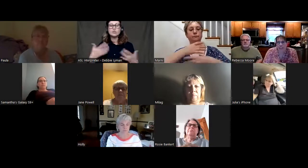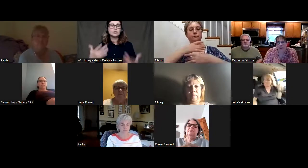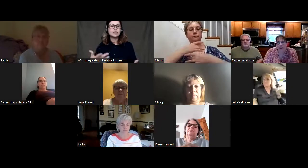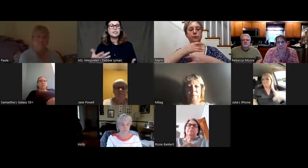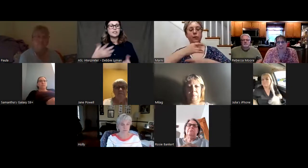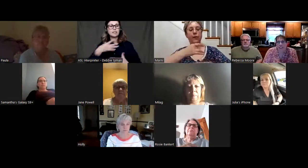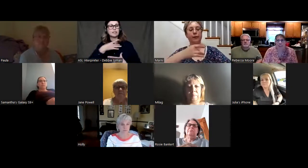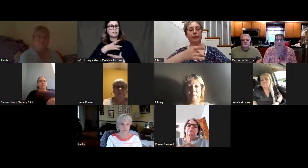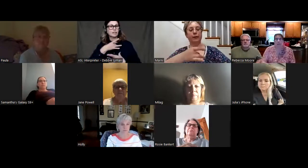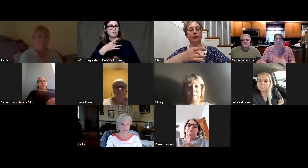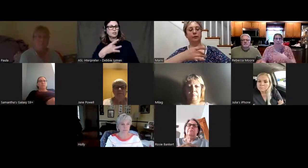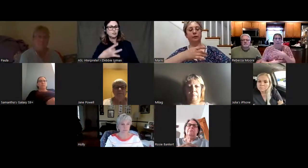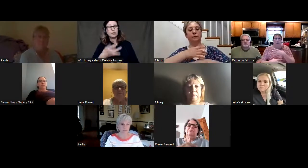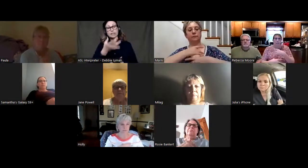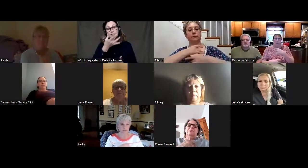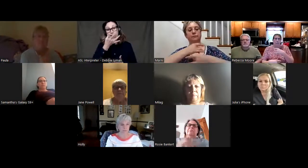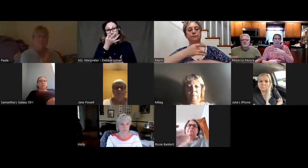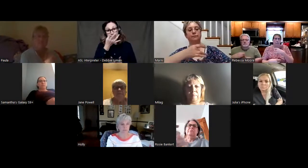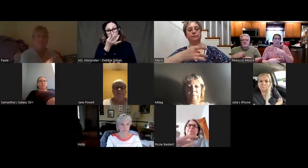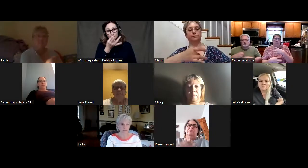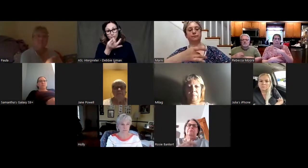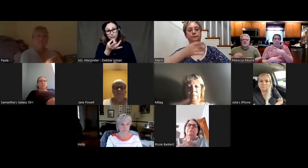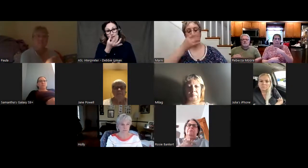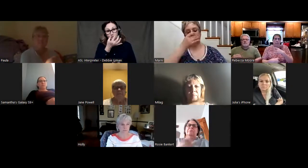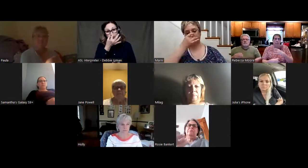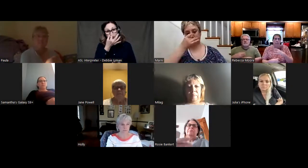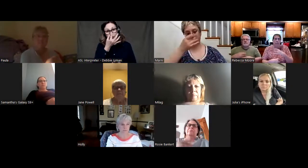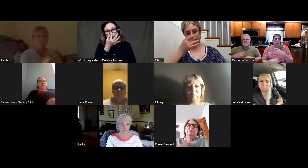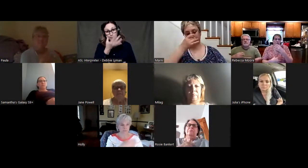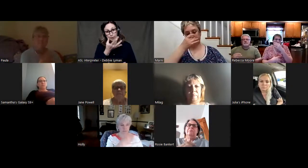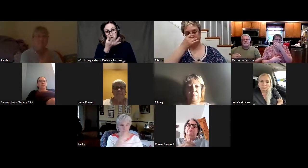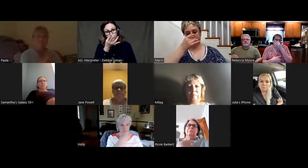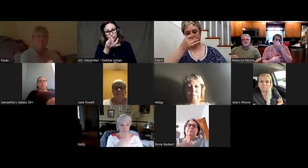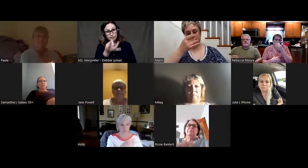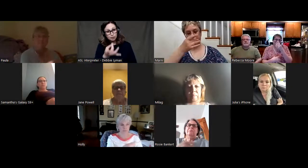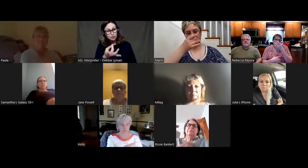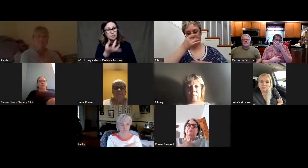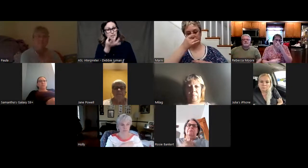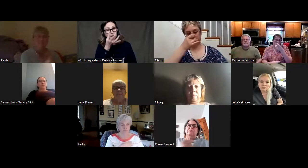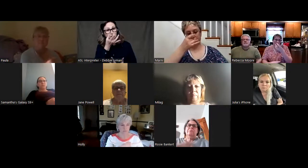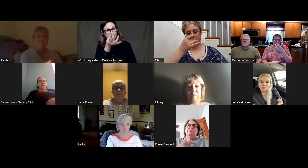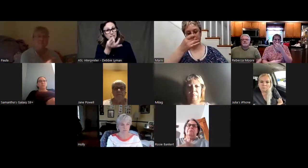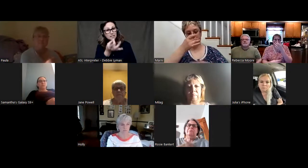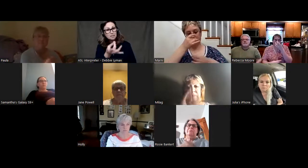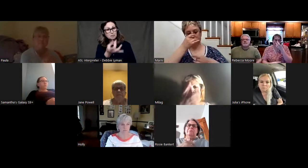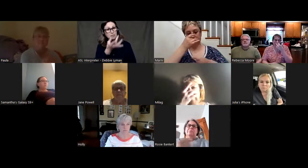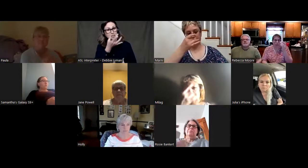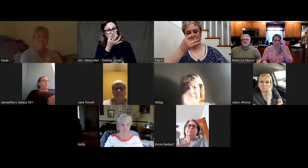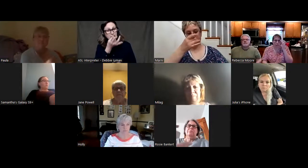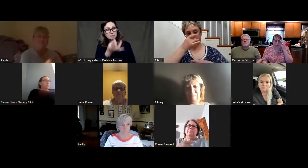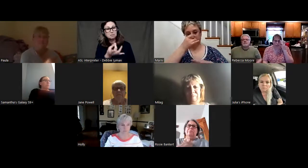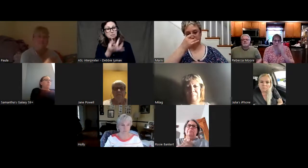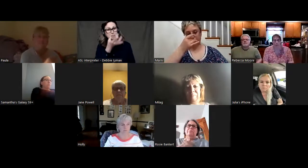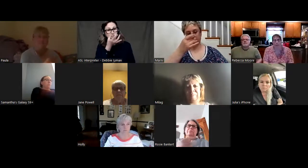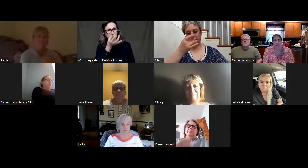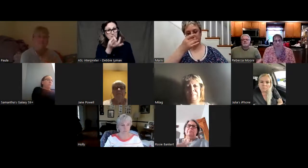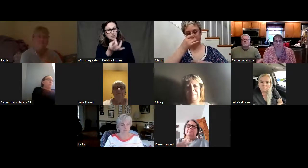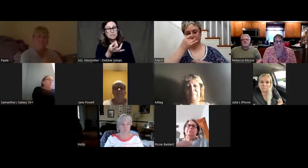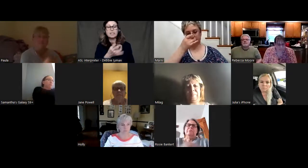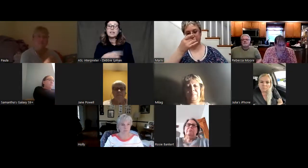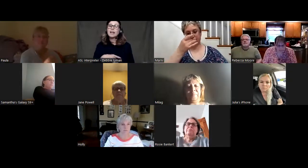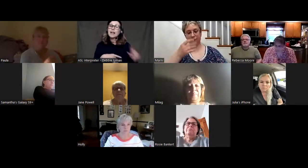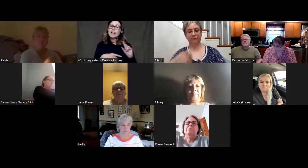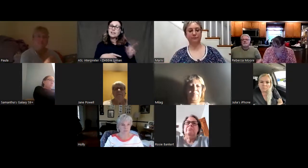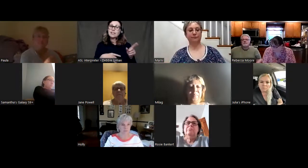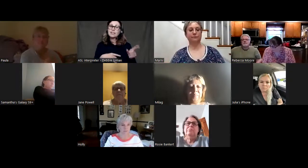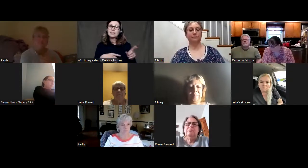is interesting, you do this. And then some people actually do it from the nose. Interesting. Oh, that's interesting.